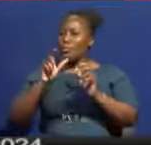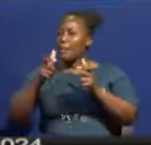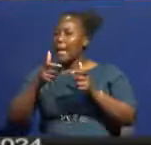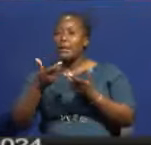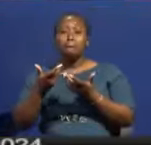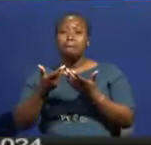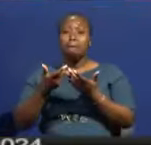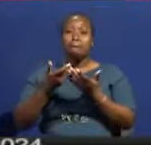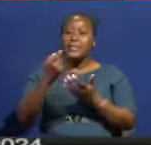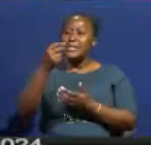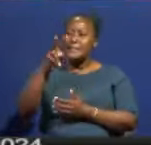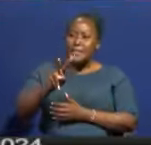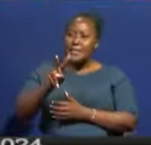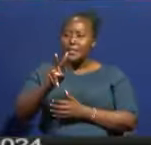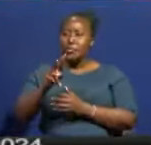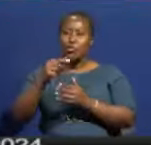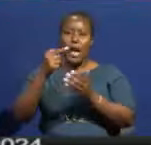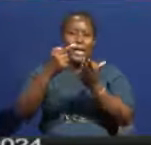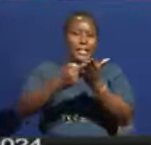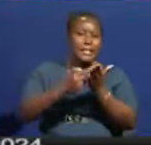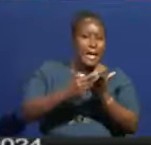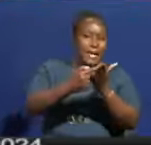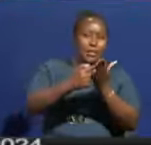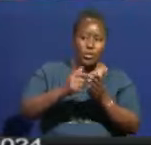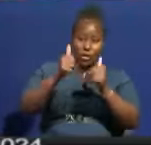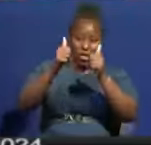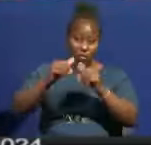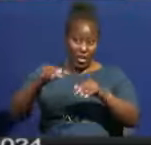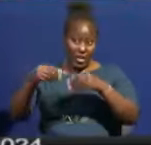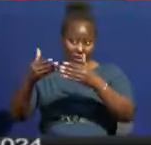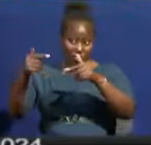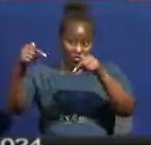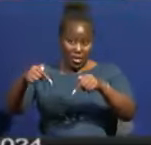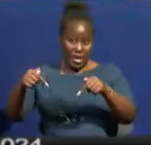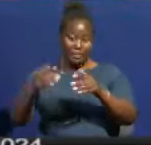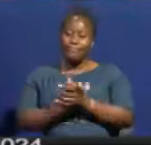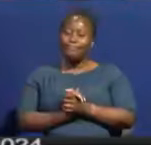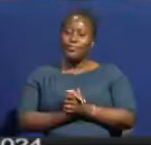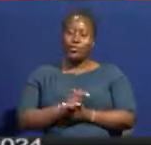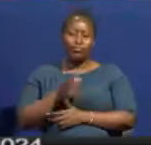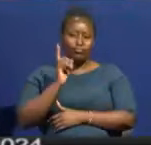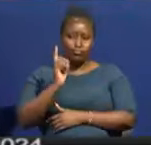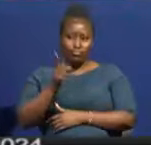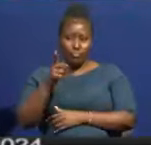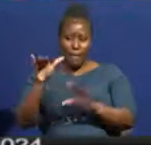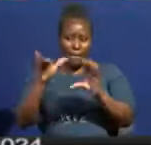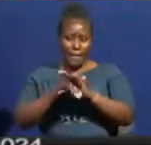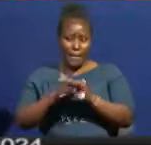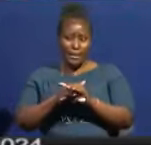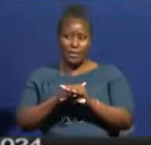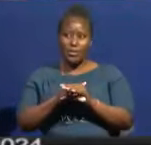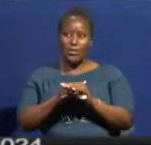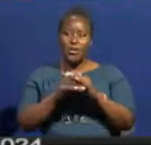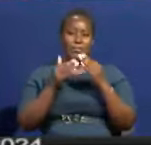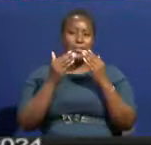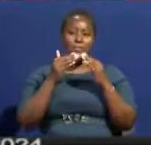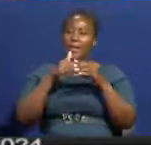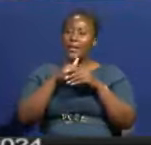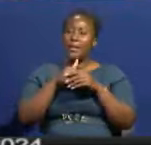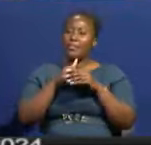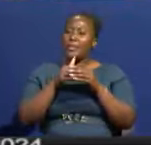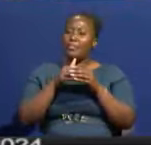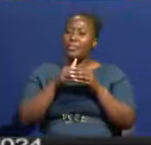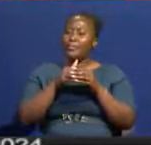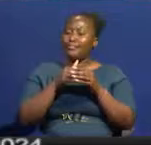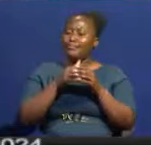discuss this impeachment motion which notice has been given today. Just to caution members that it will be completely out of